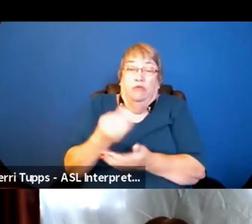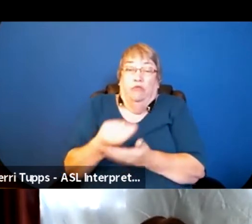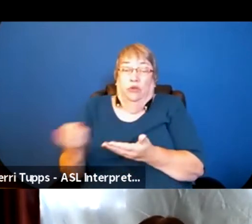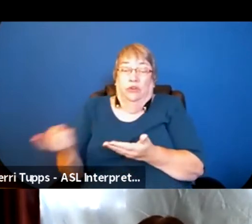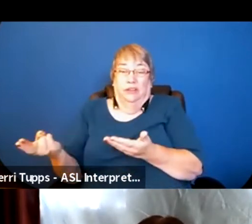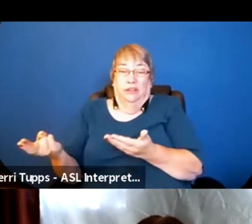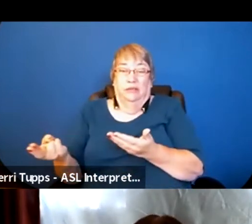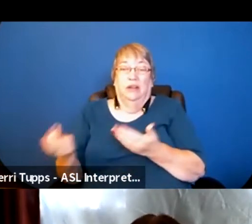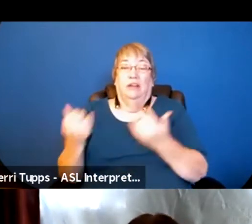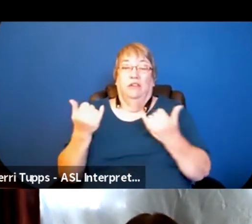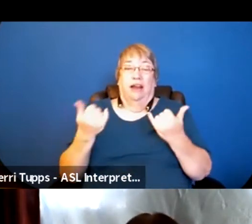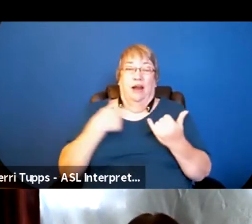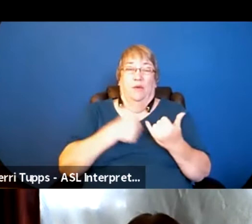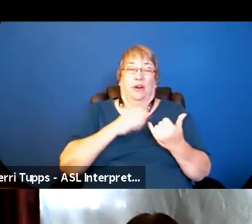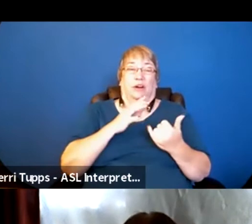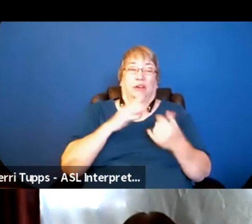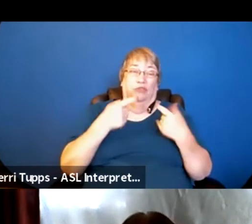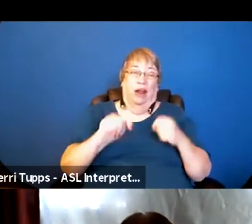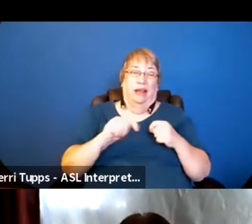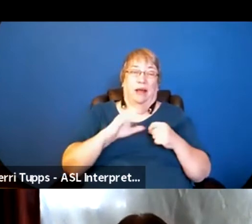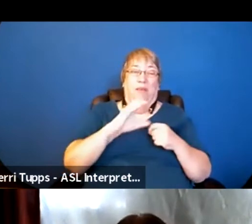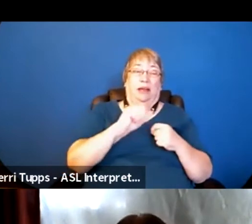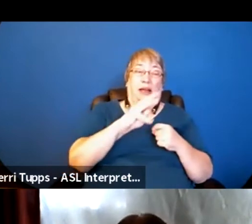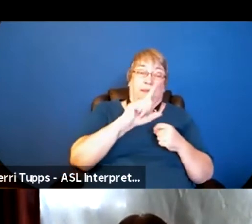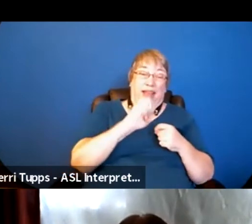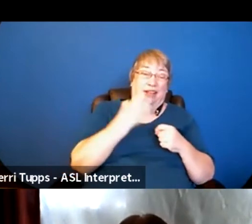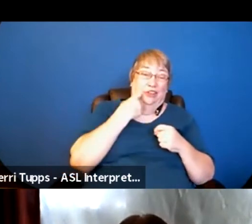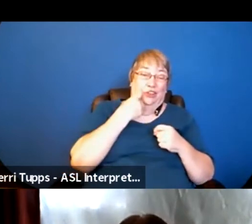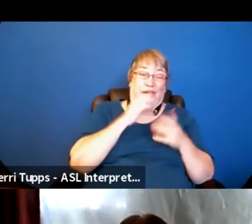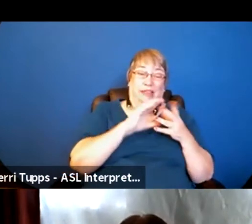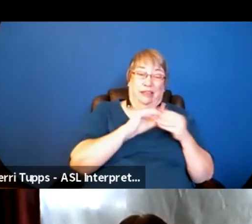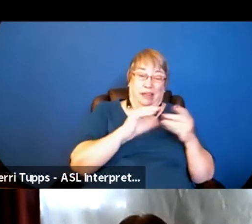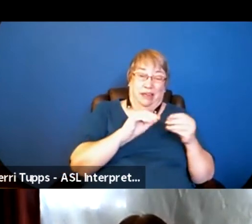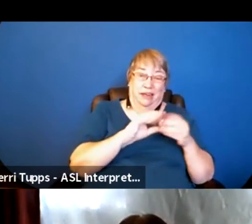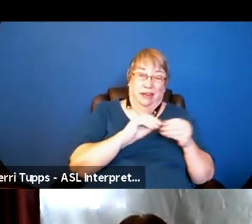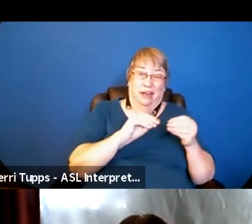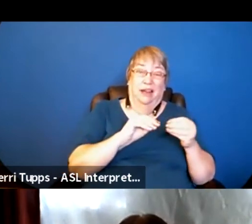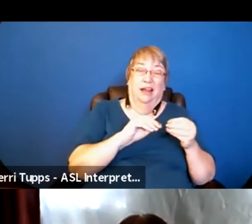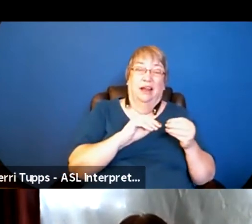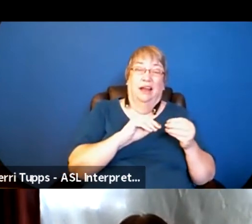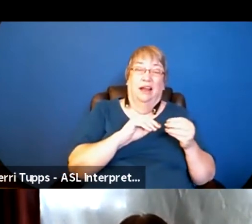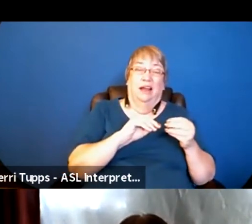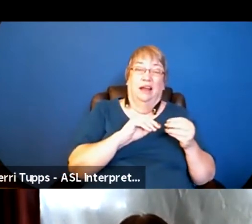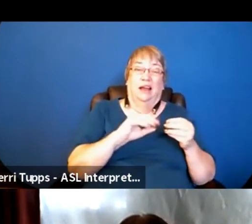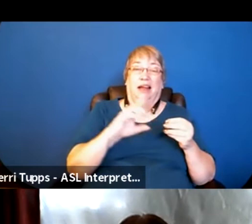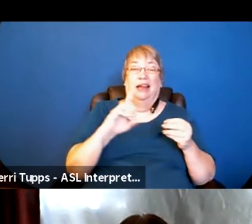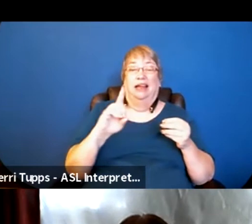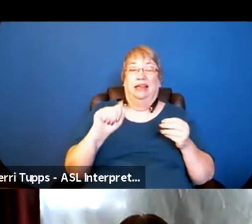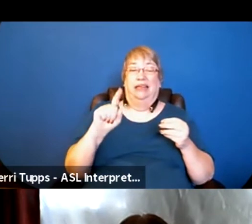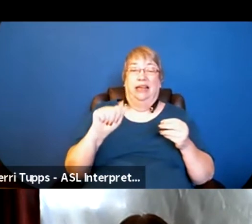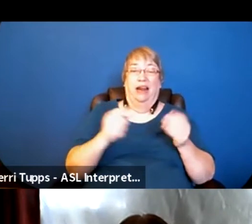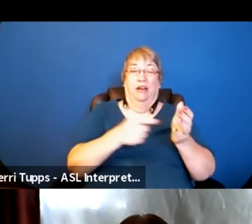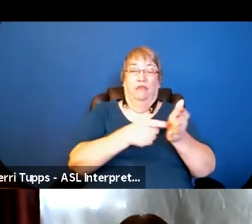today. Camille just finished a review of data collection requirements